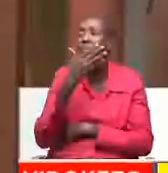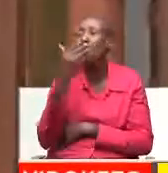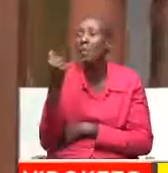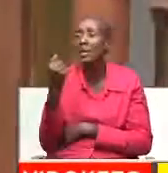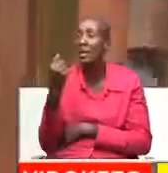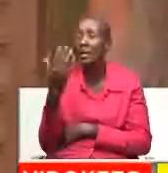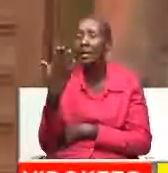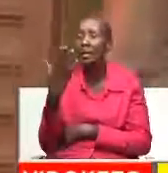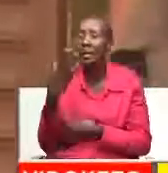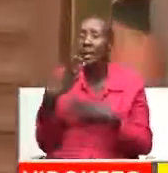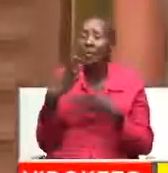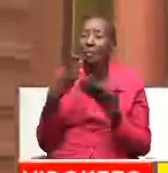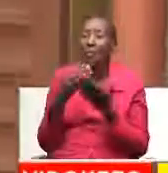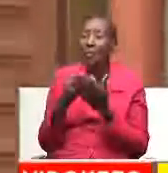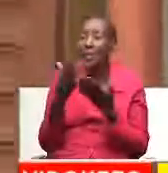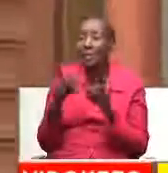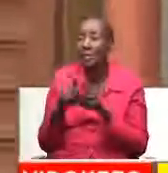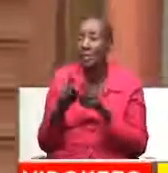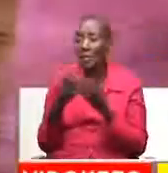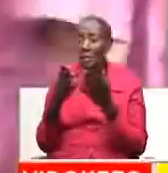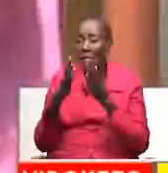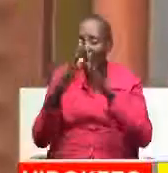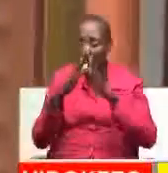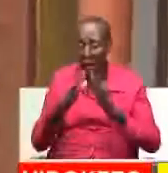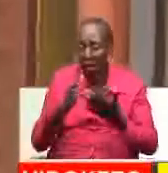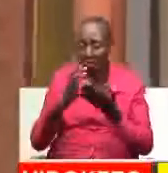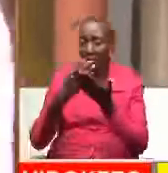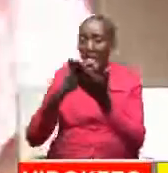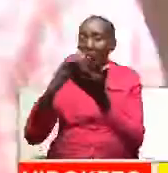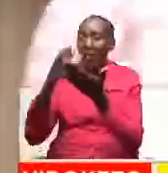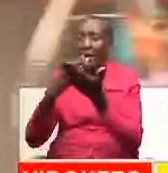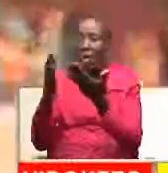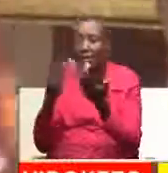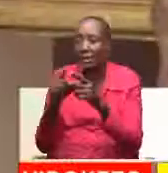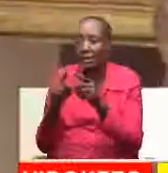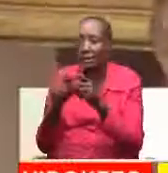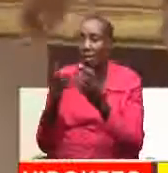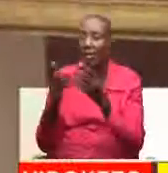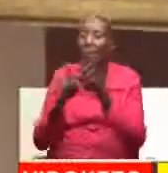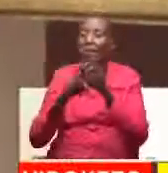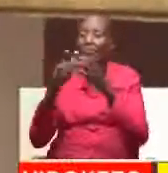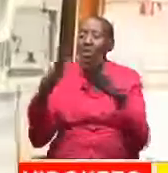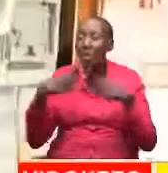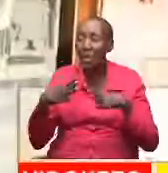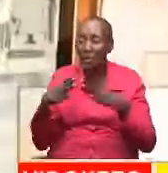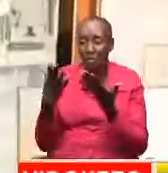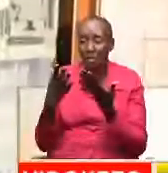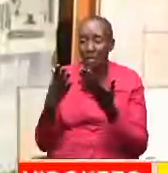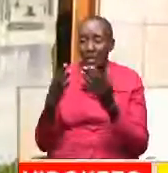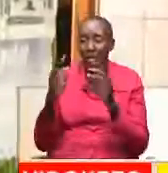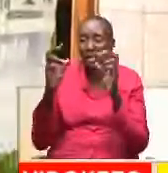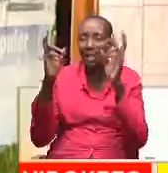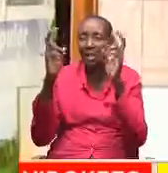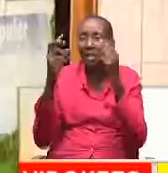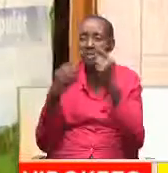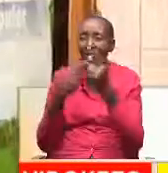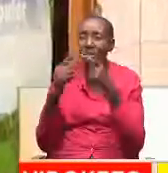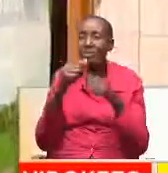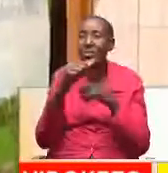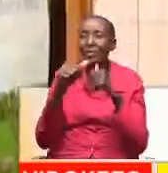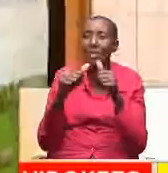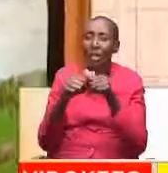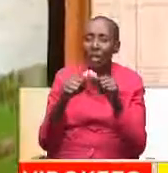Ukosefu wa wateja, kodi za juu wanazolipa wafanyabiashara wengi na ongezeko la wachuuzi mitaani ni baadhi ya mambo yaliyotajwa kama